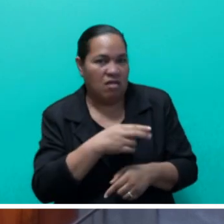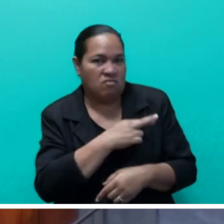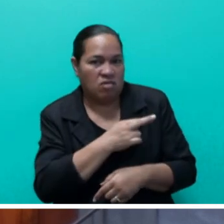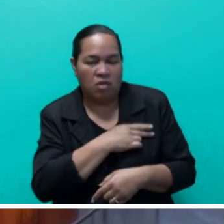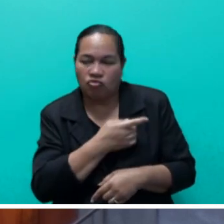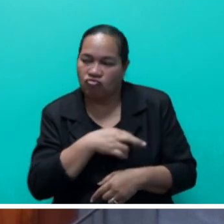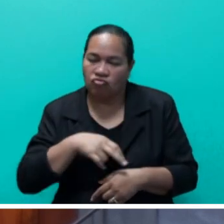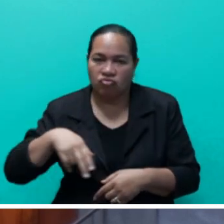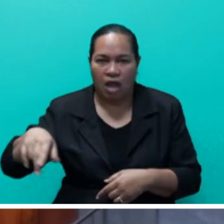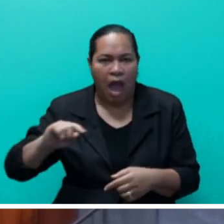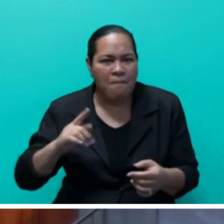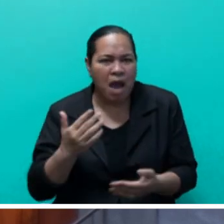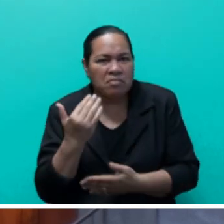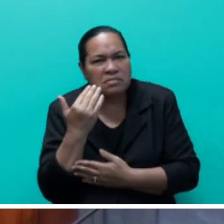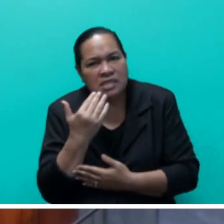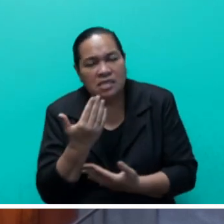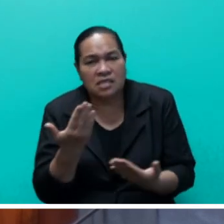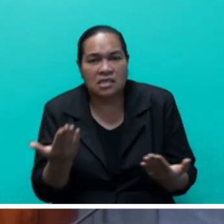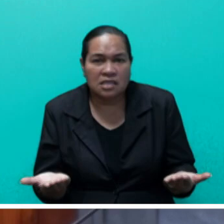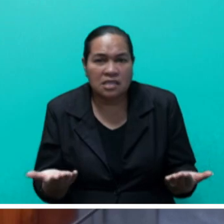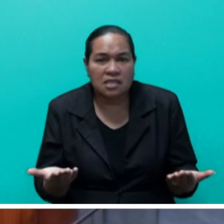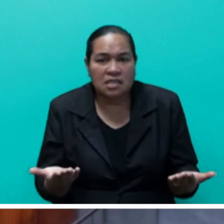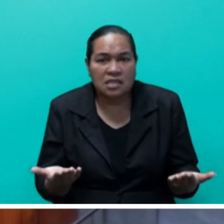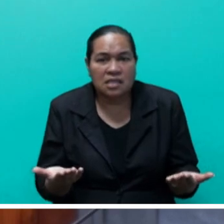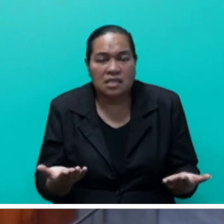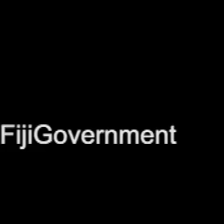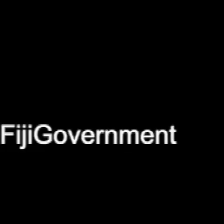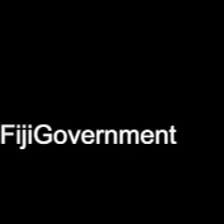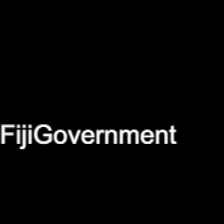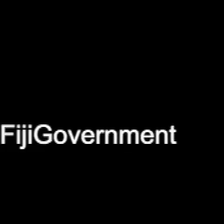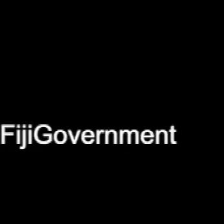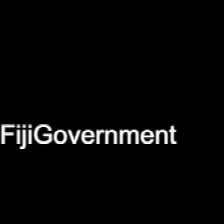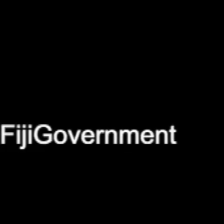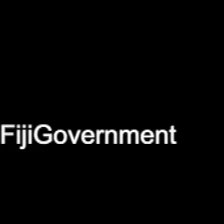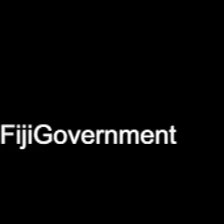the release of the councillor from the respective head of school. Thank you very much, Mr. Speaker.